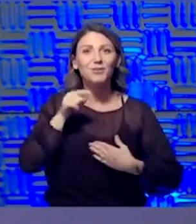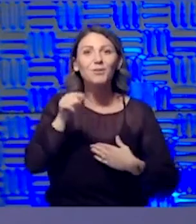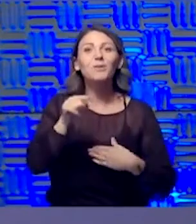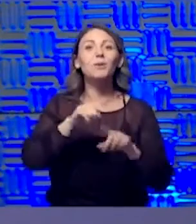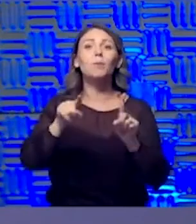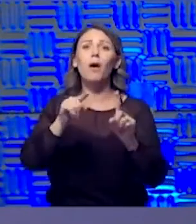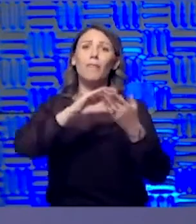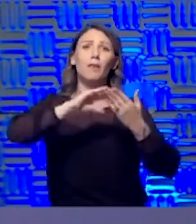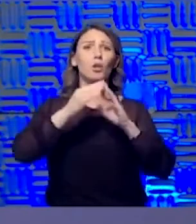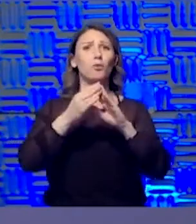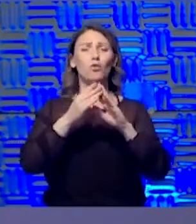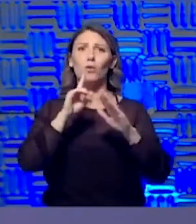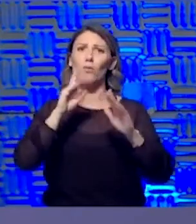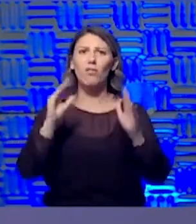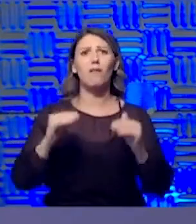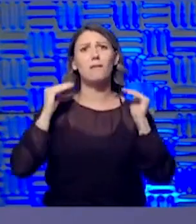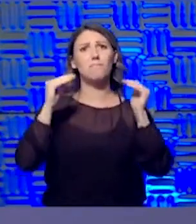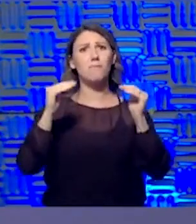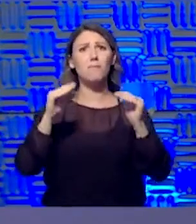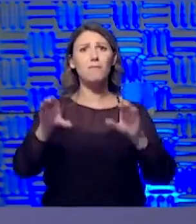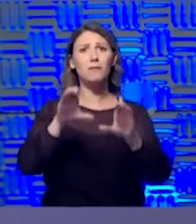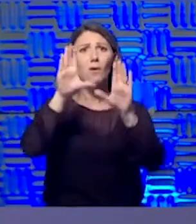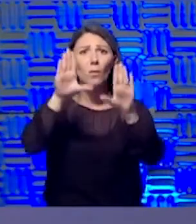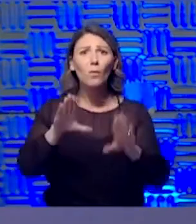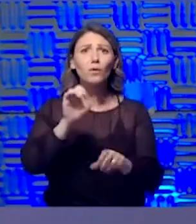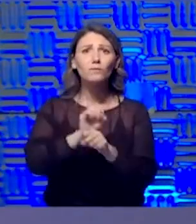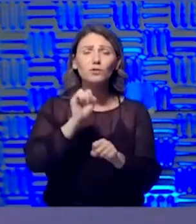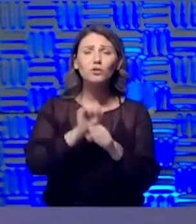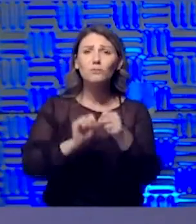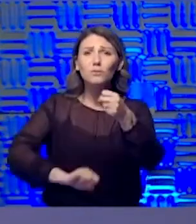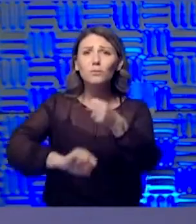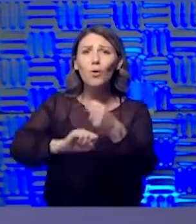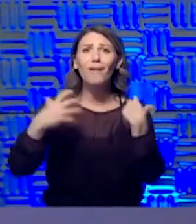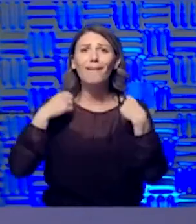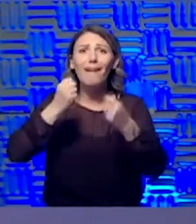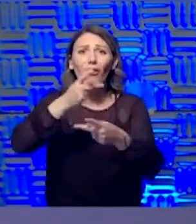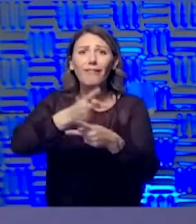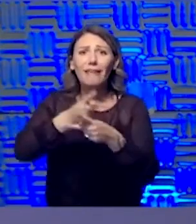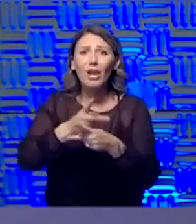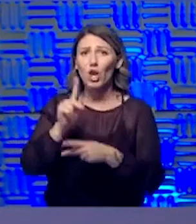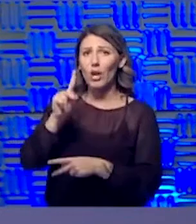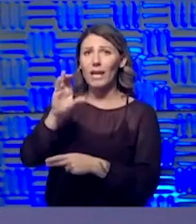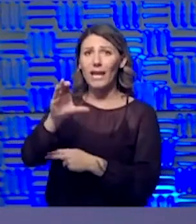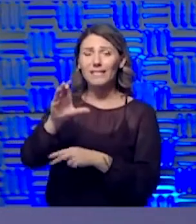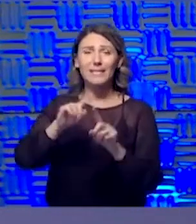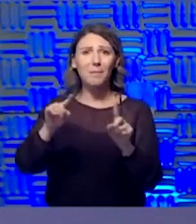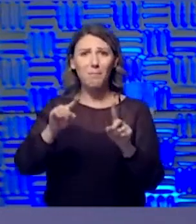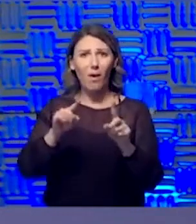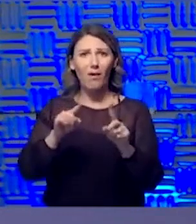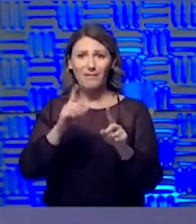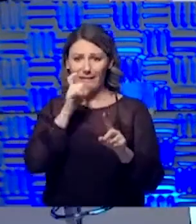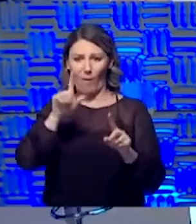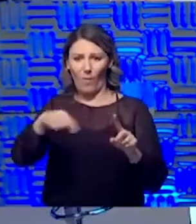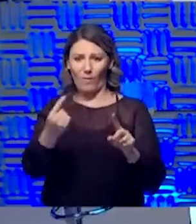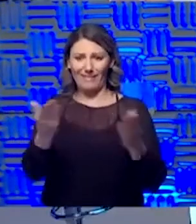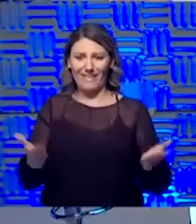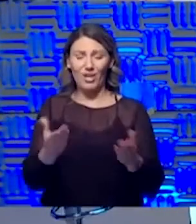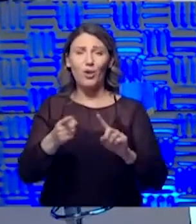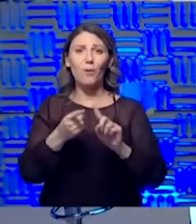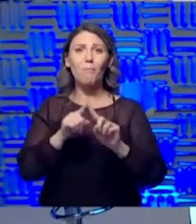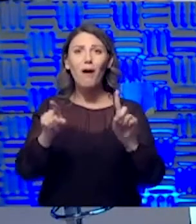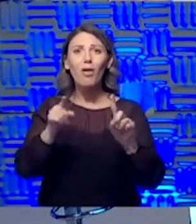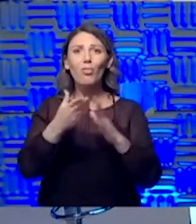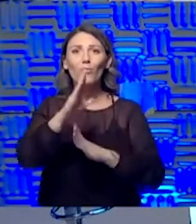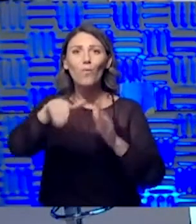has just done a really remarkable job supporting healthcare in Kansas City, not just at our place, but across Kansas City. Any other